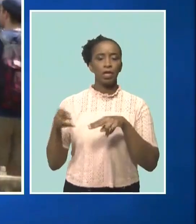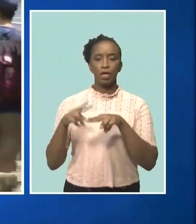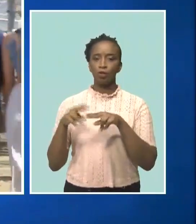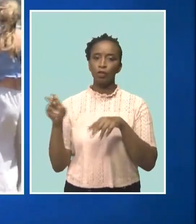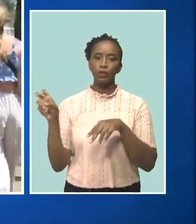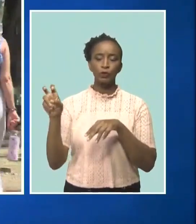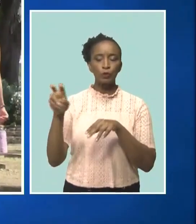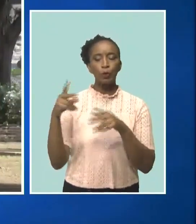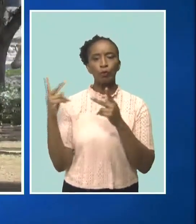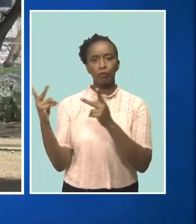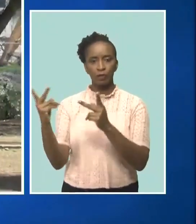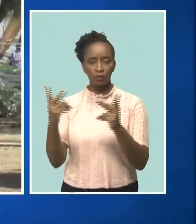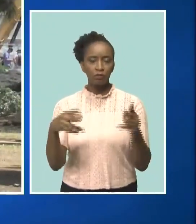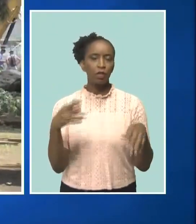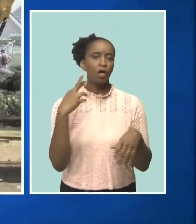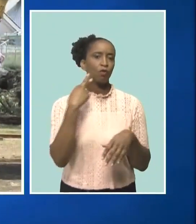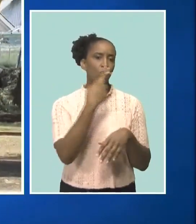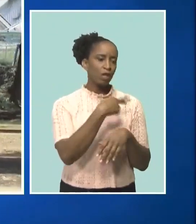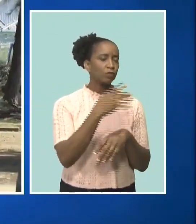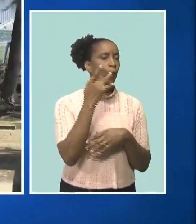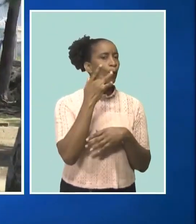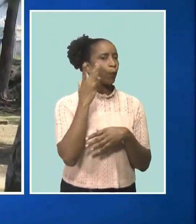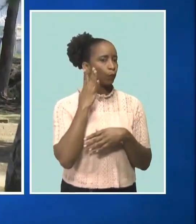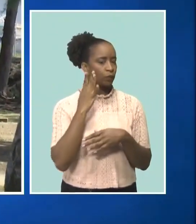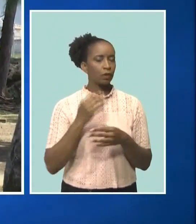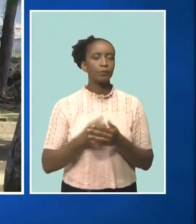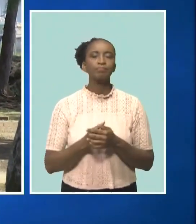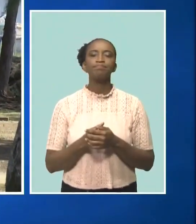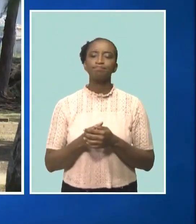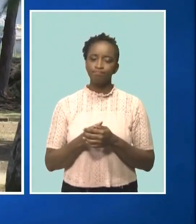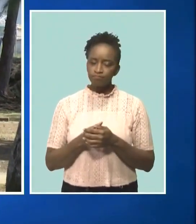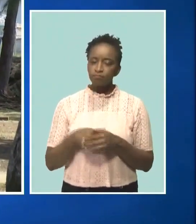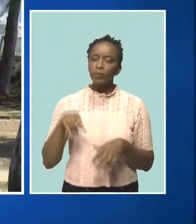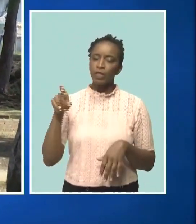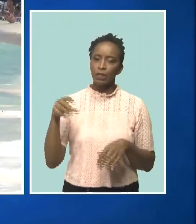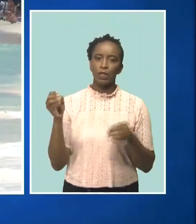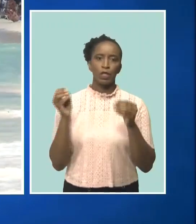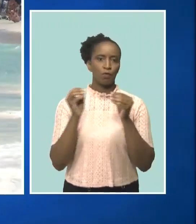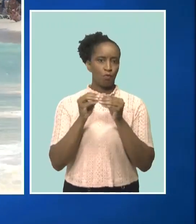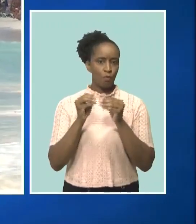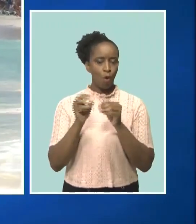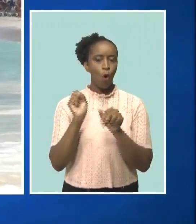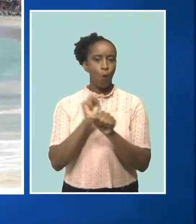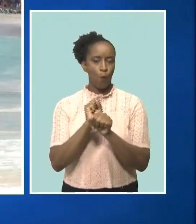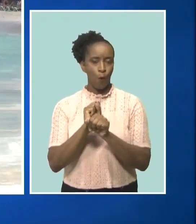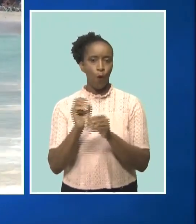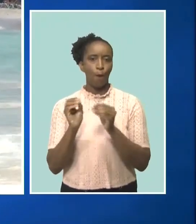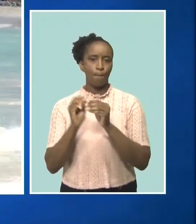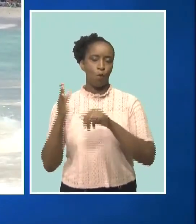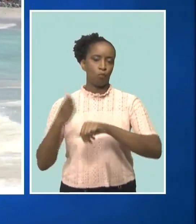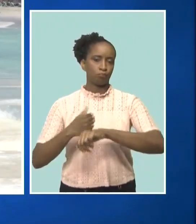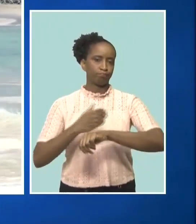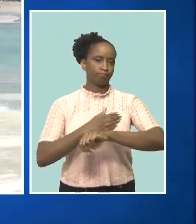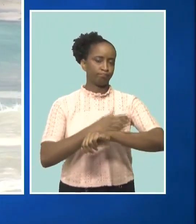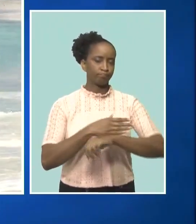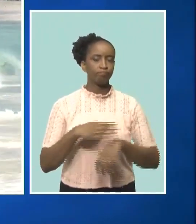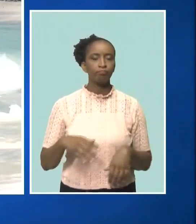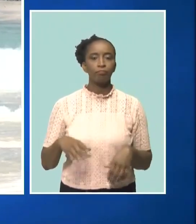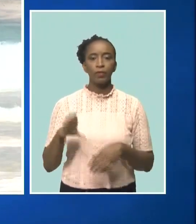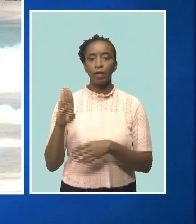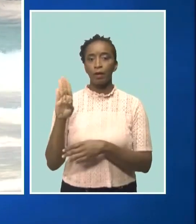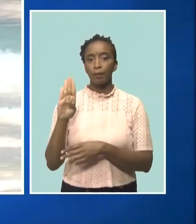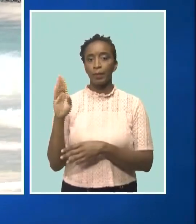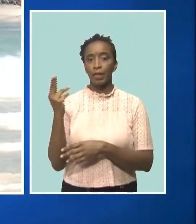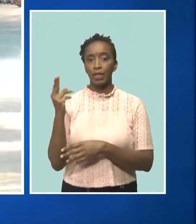hotel properties, but he stresses there is more work to be done. He adds the BHTA has already completed